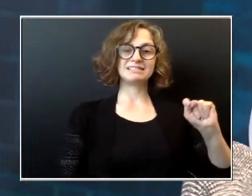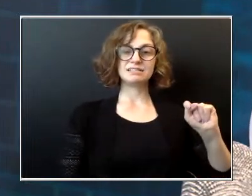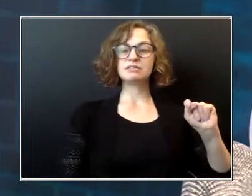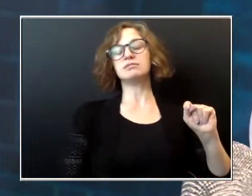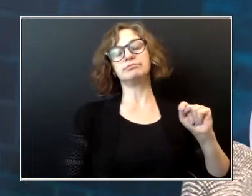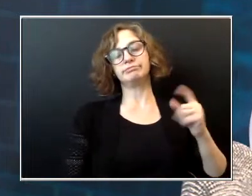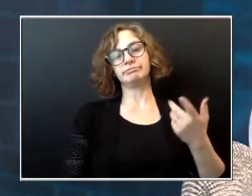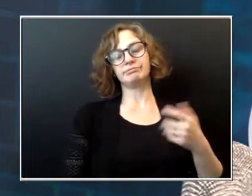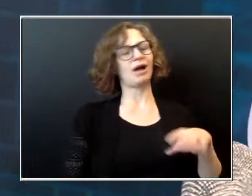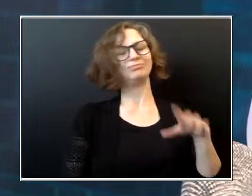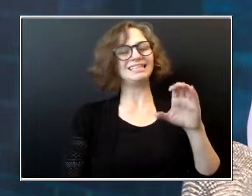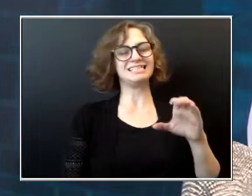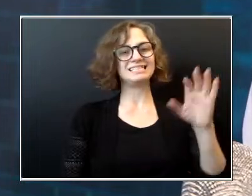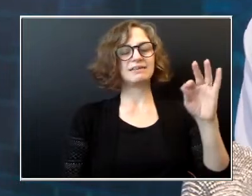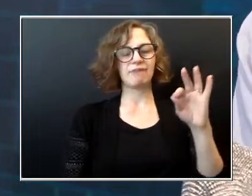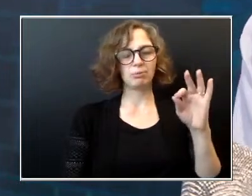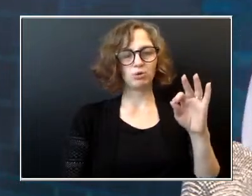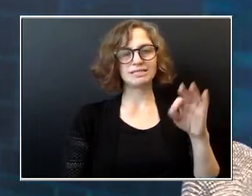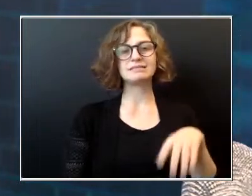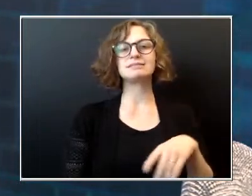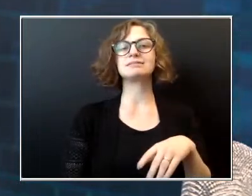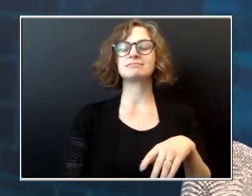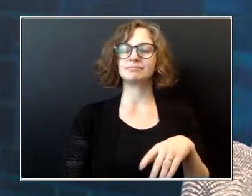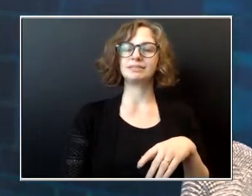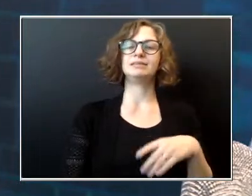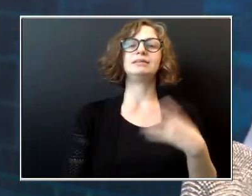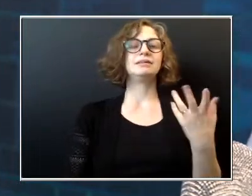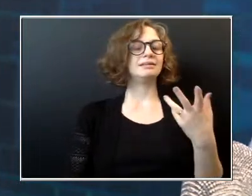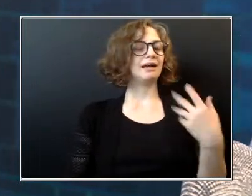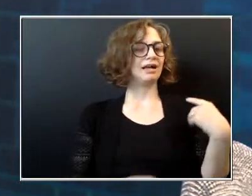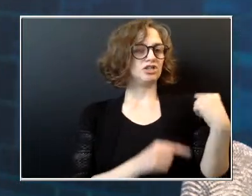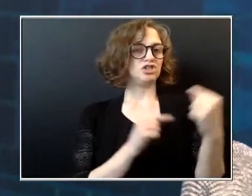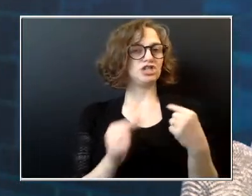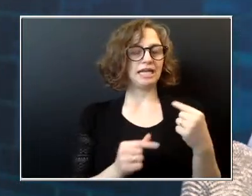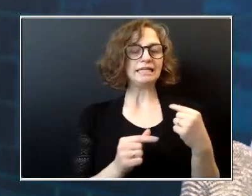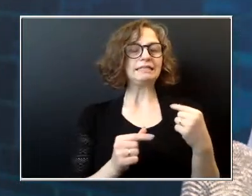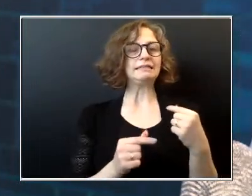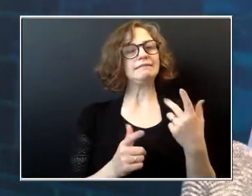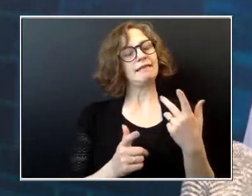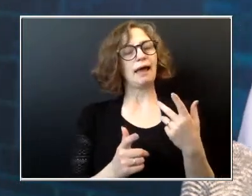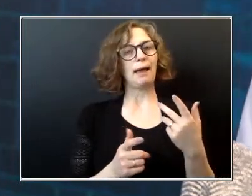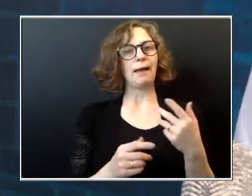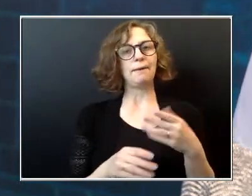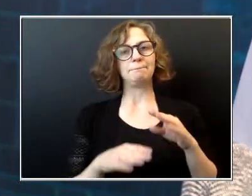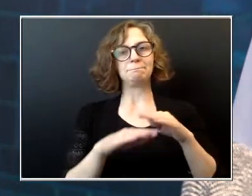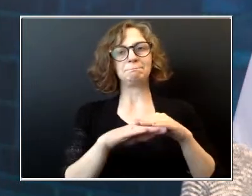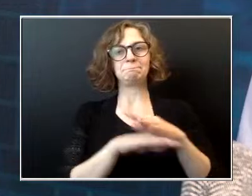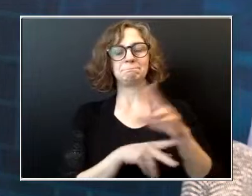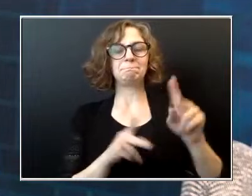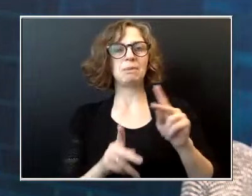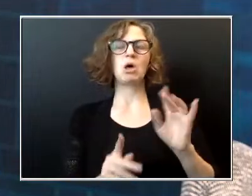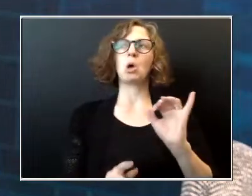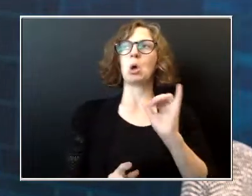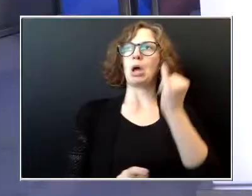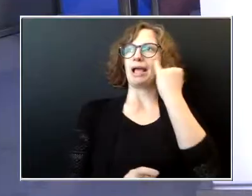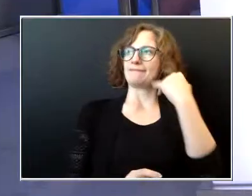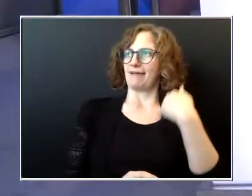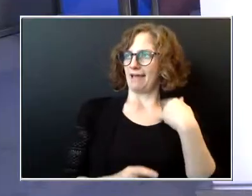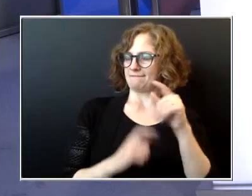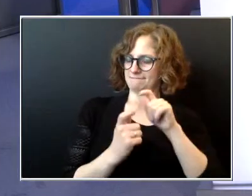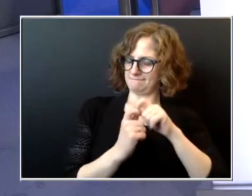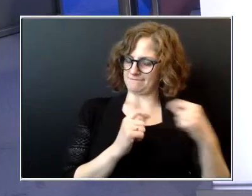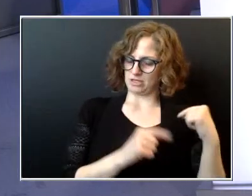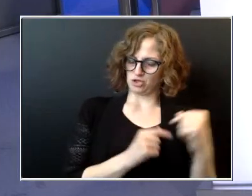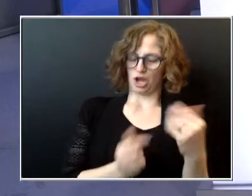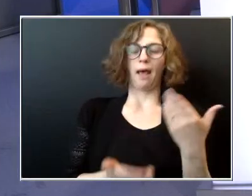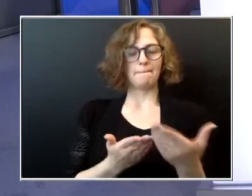certain gene, therefore I will develop a certain condition. But it's really not that straightforward. We probably tell you a lot of stories about that. But which is why